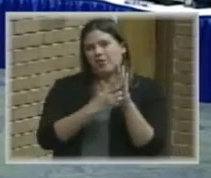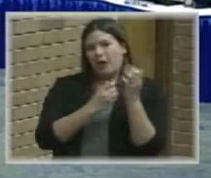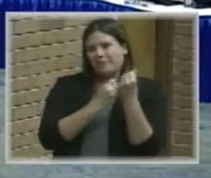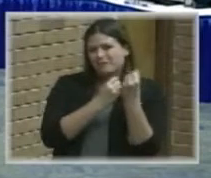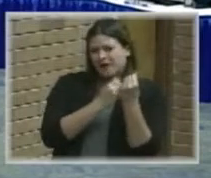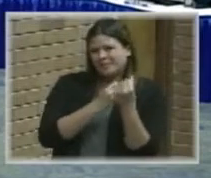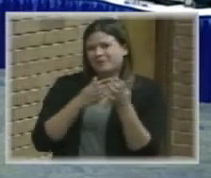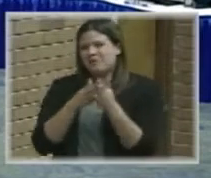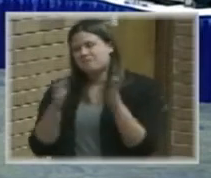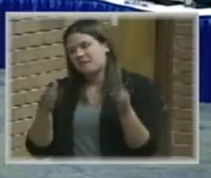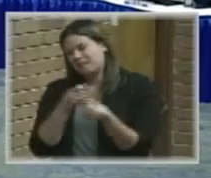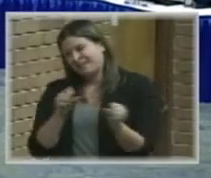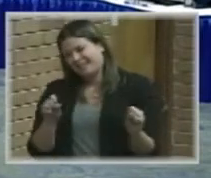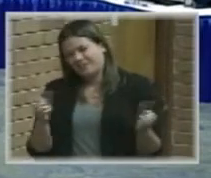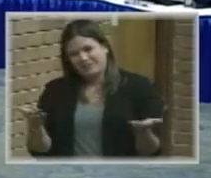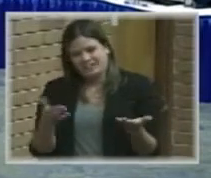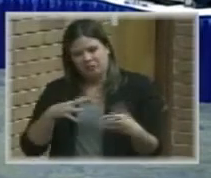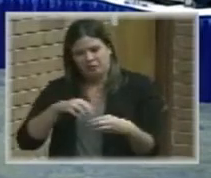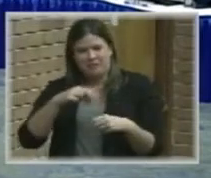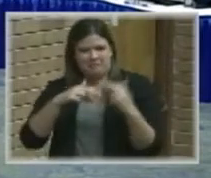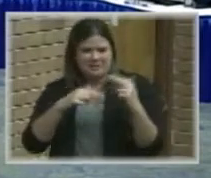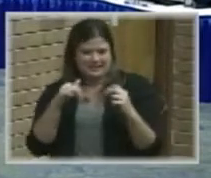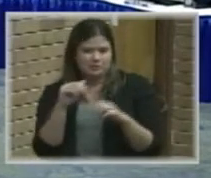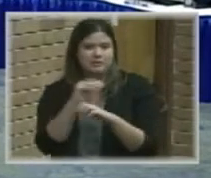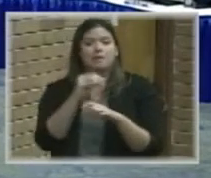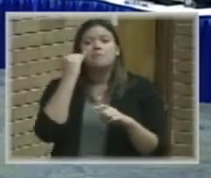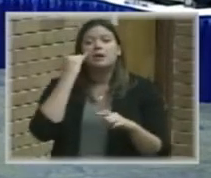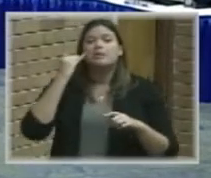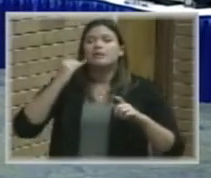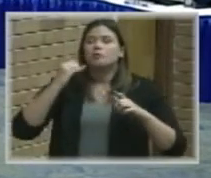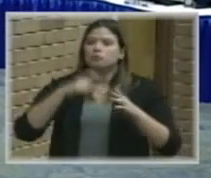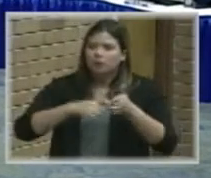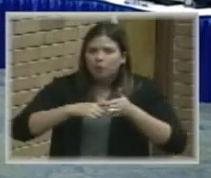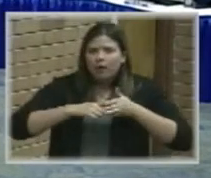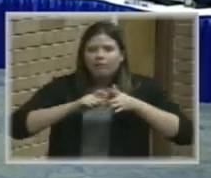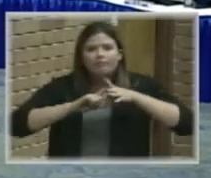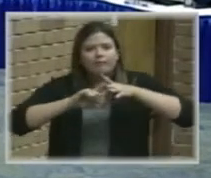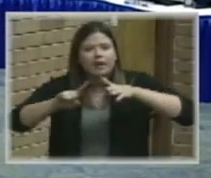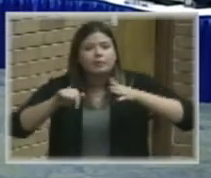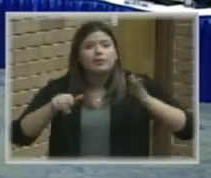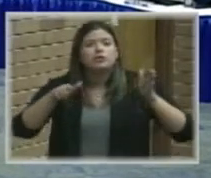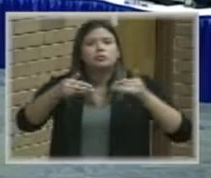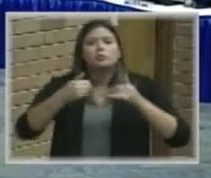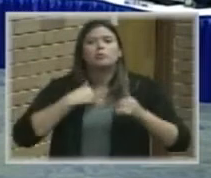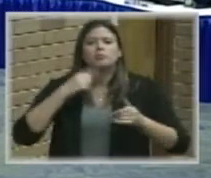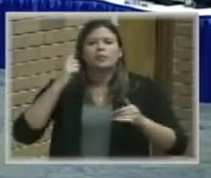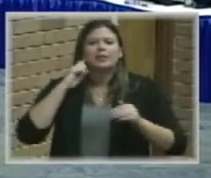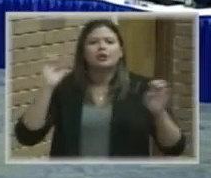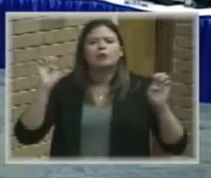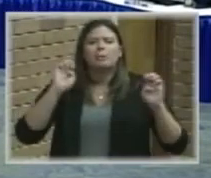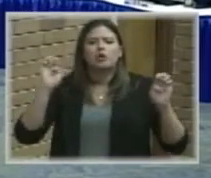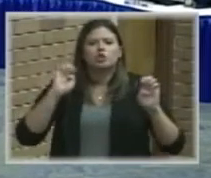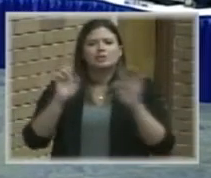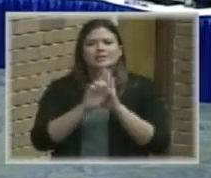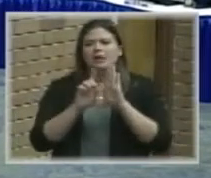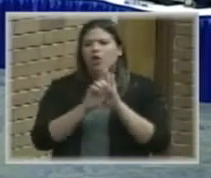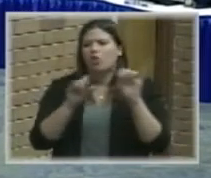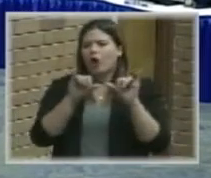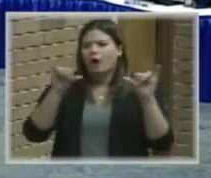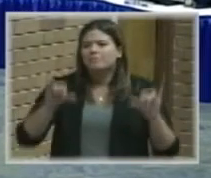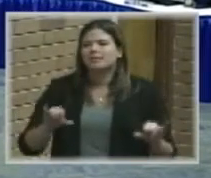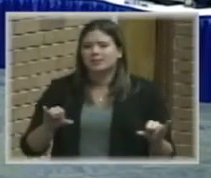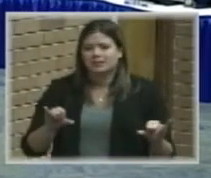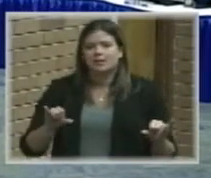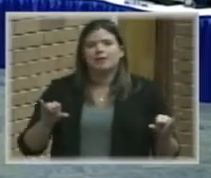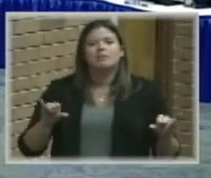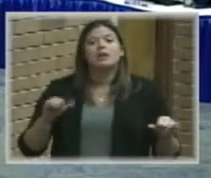tonight, but if for some reason we are required to evacuate the room, you will hear the town hall emergency alarm system. If you